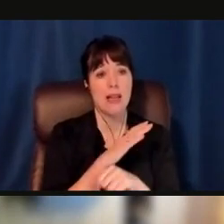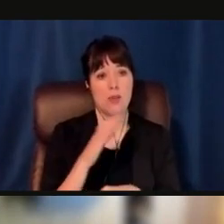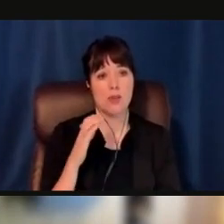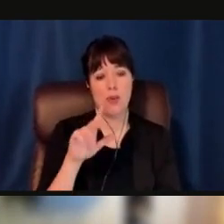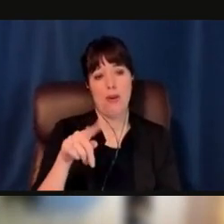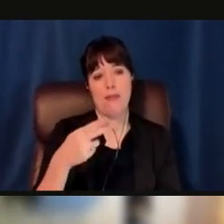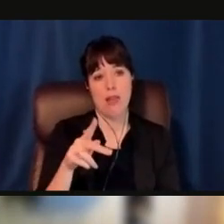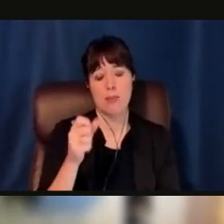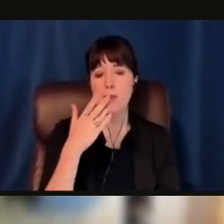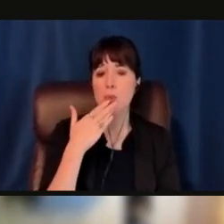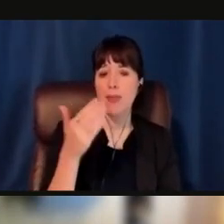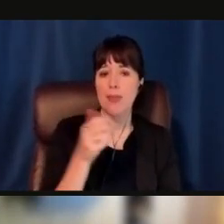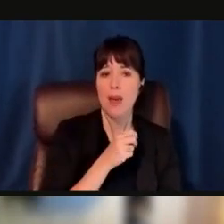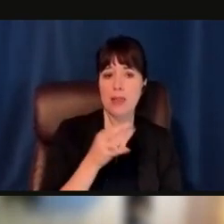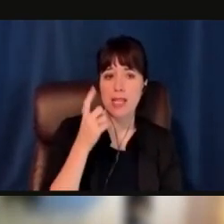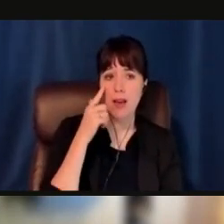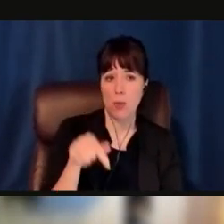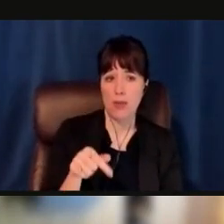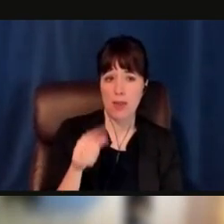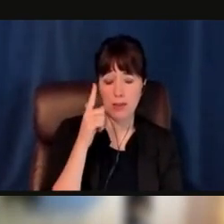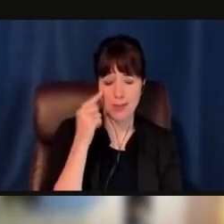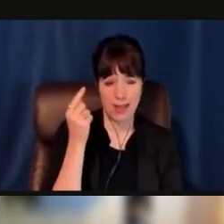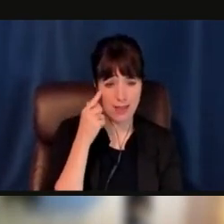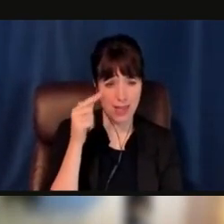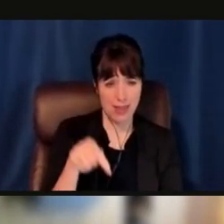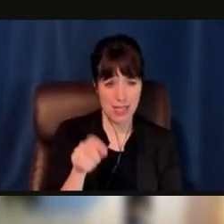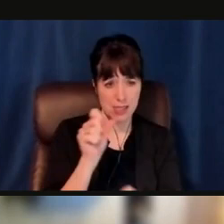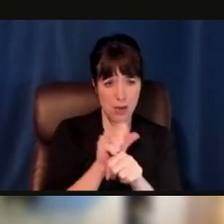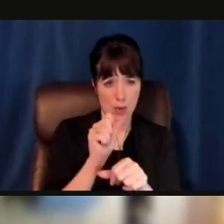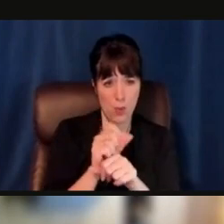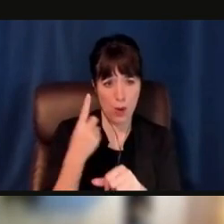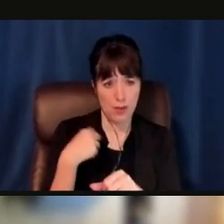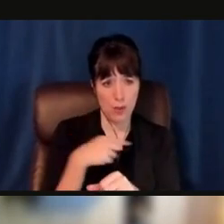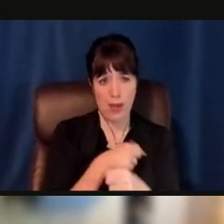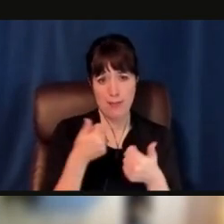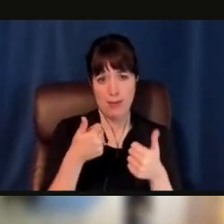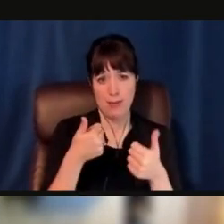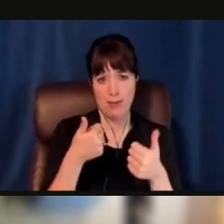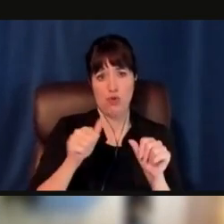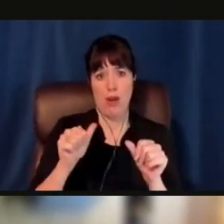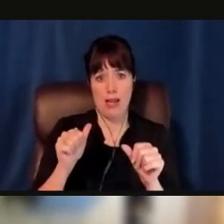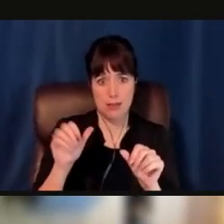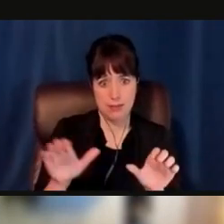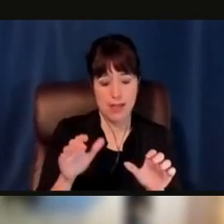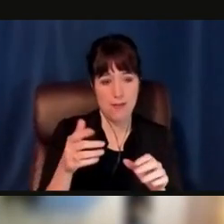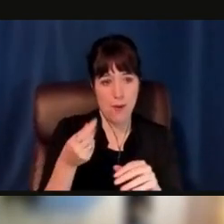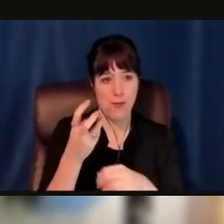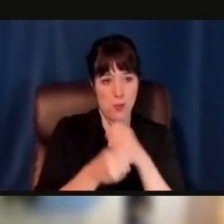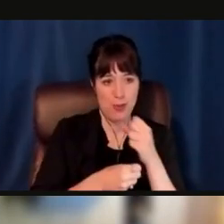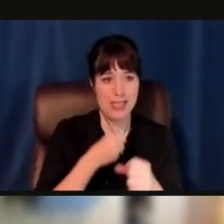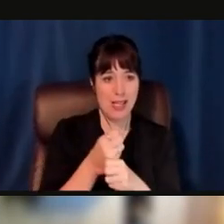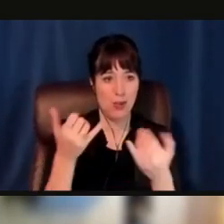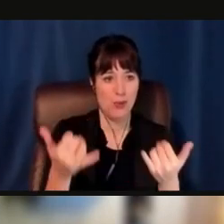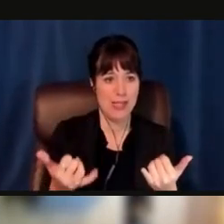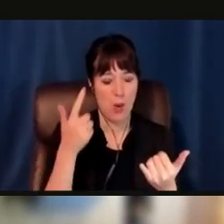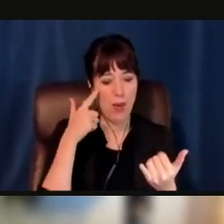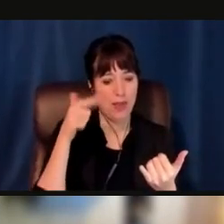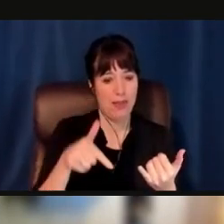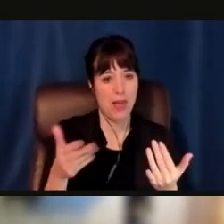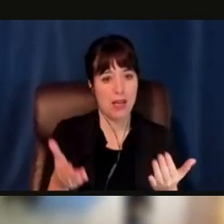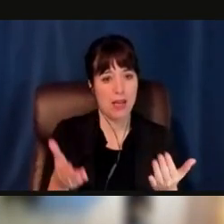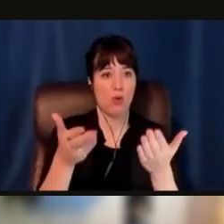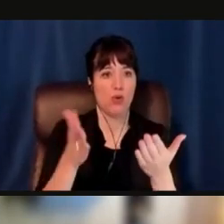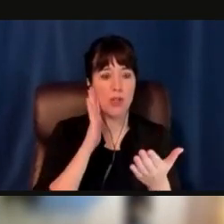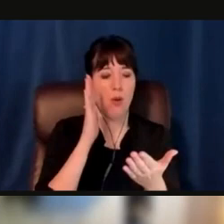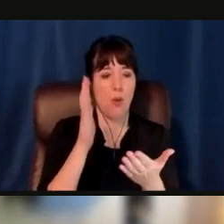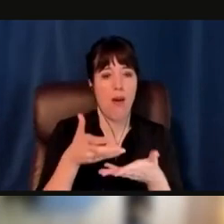this, because I think that this is the work that we've been trying to get to for a few years now. And I think this motion is going to get